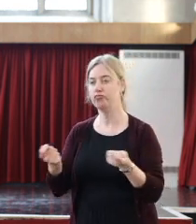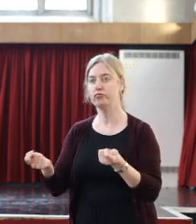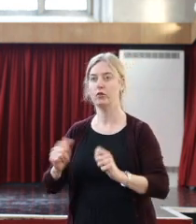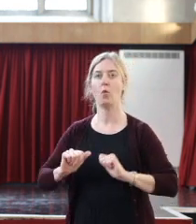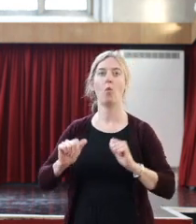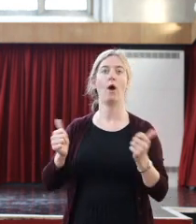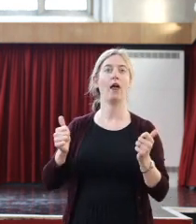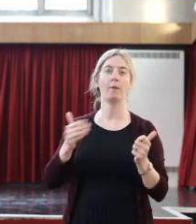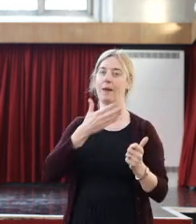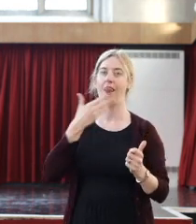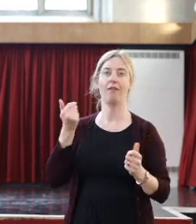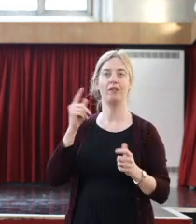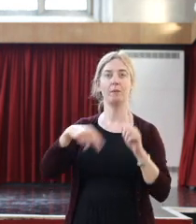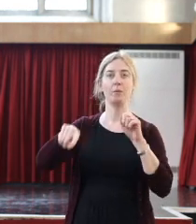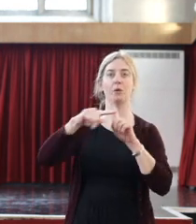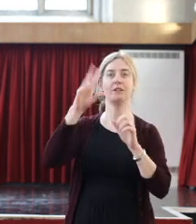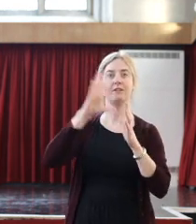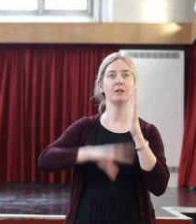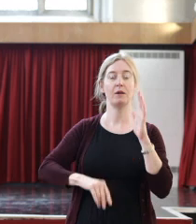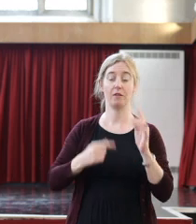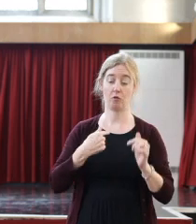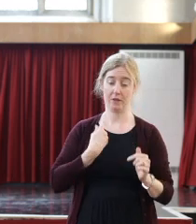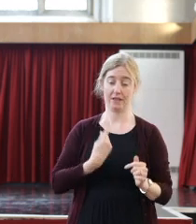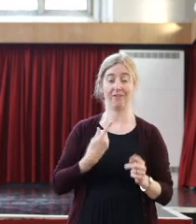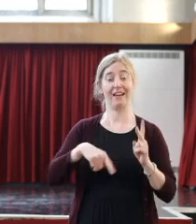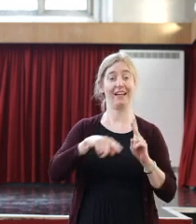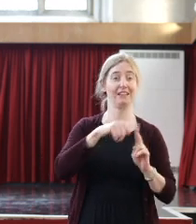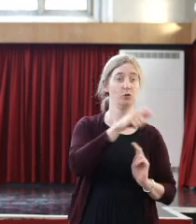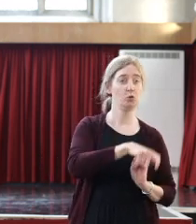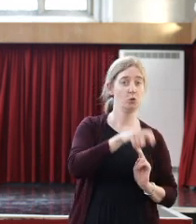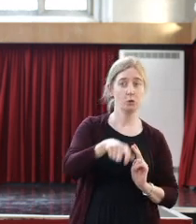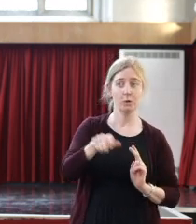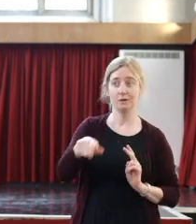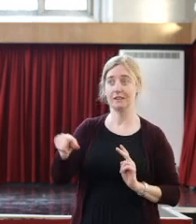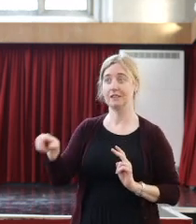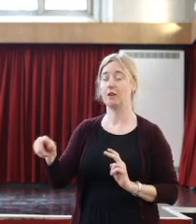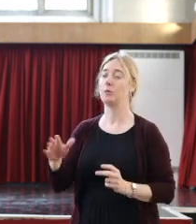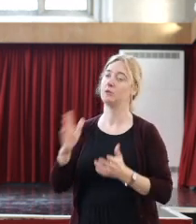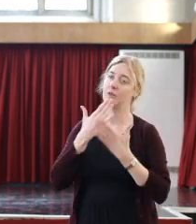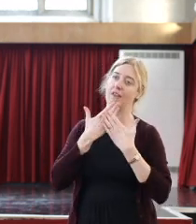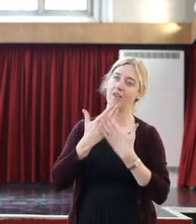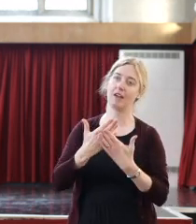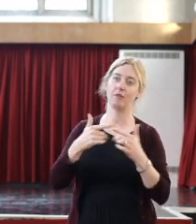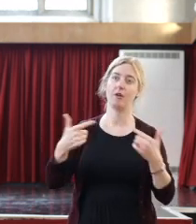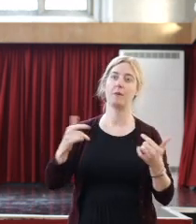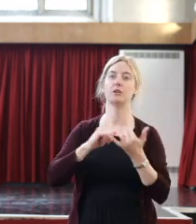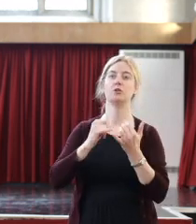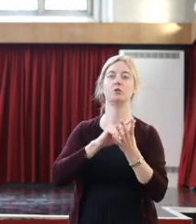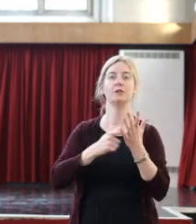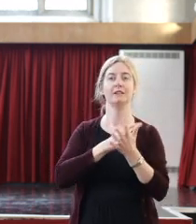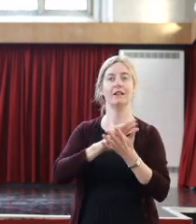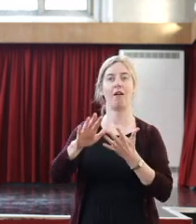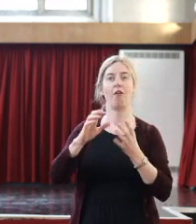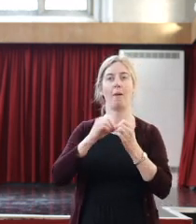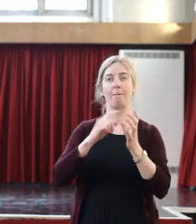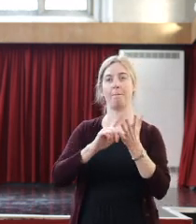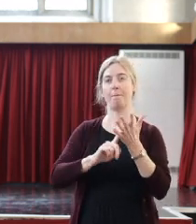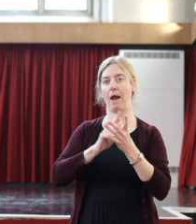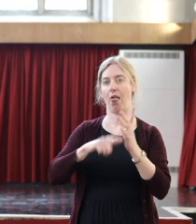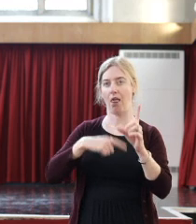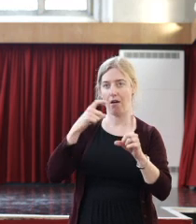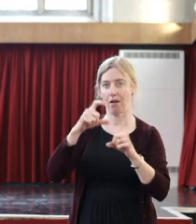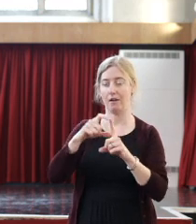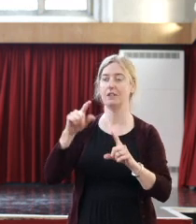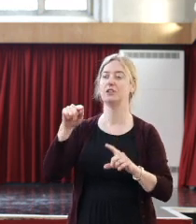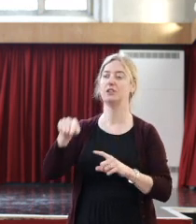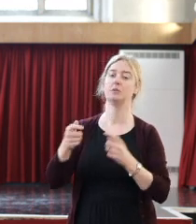a positive experience for the students involved. And I'd really like to also thank Sarah Ballard as well. I know she's not here today, but she's been